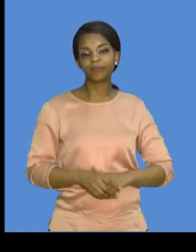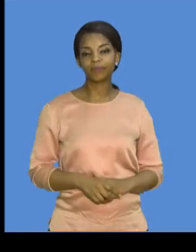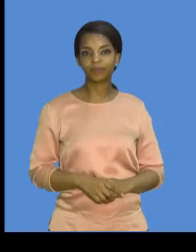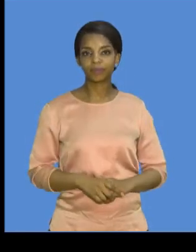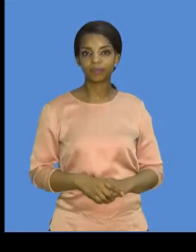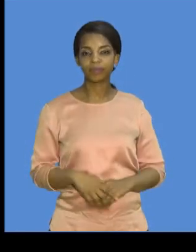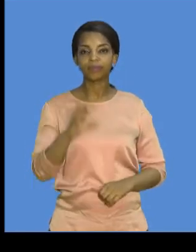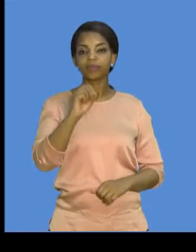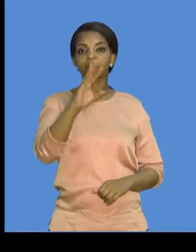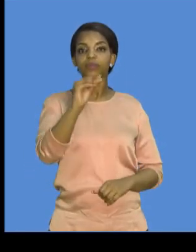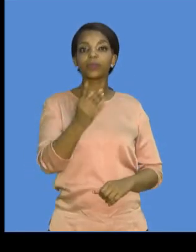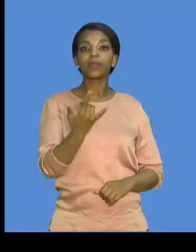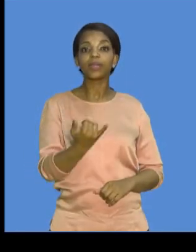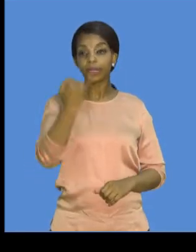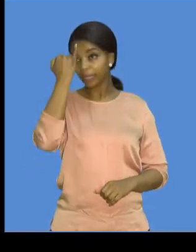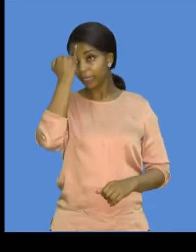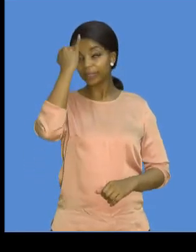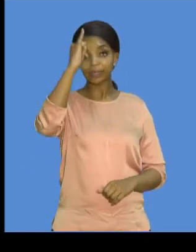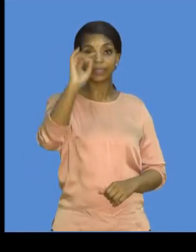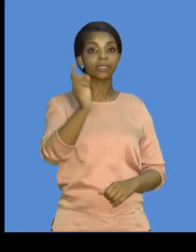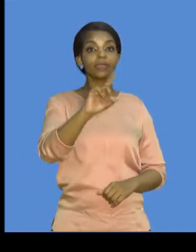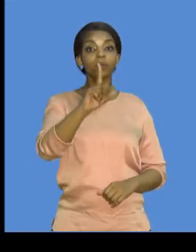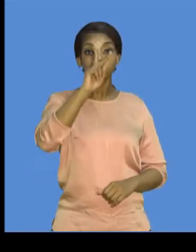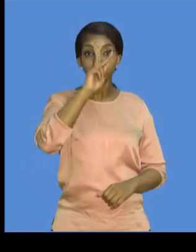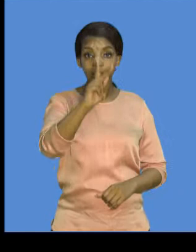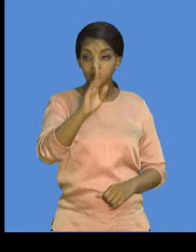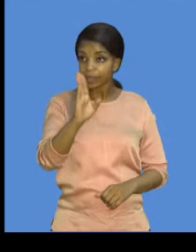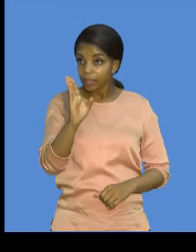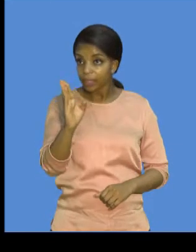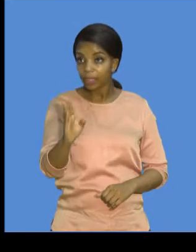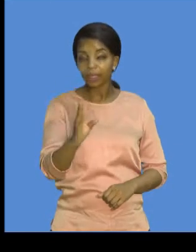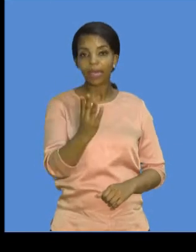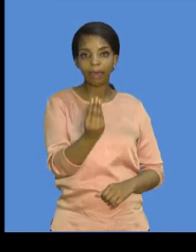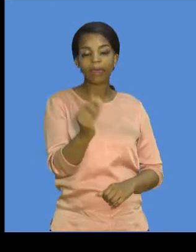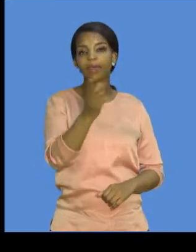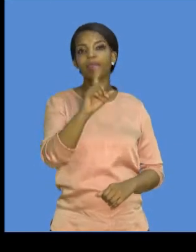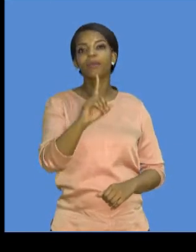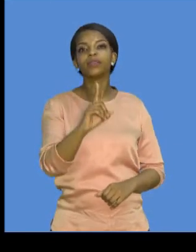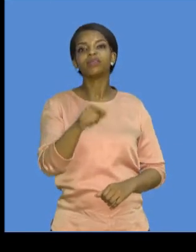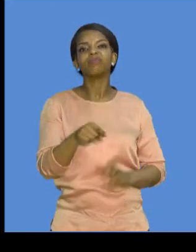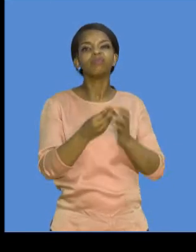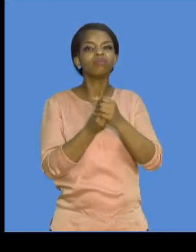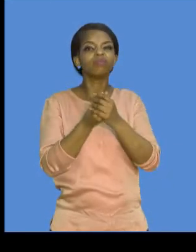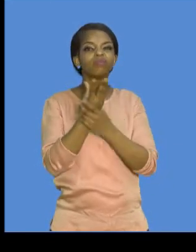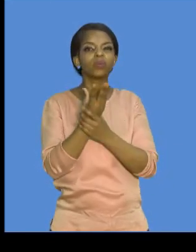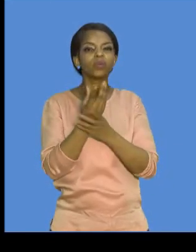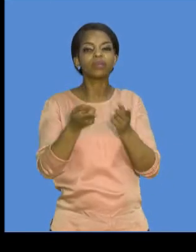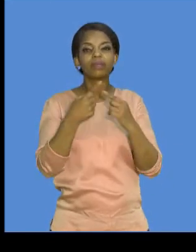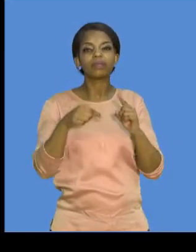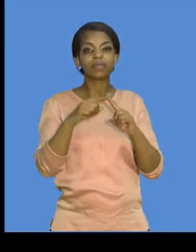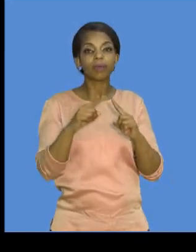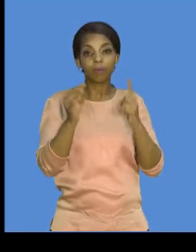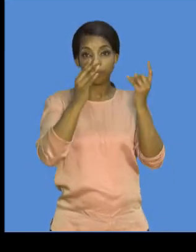big idea here, you can see under compound growth, the change is not constant, our rate of change is also